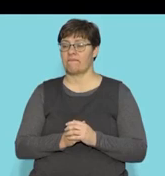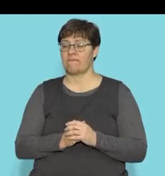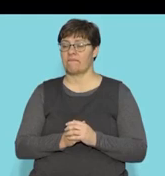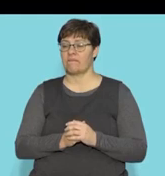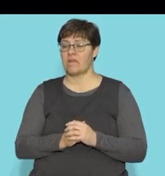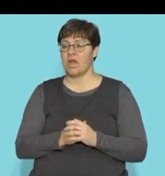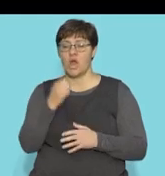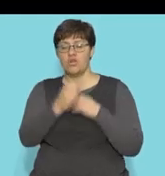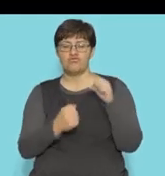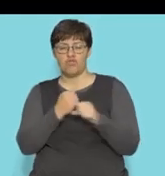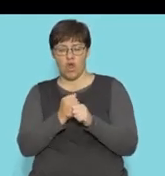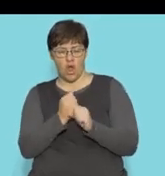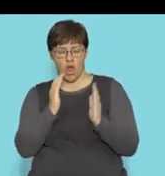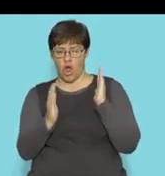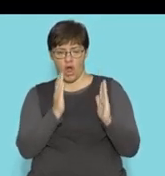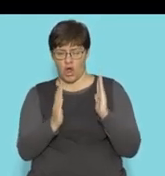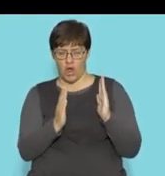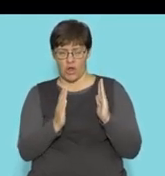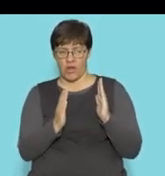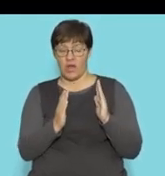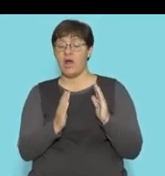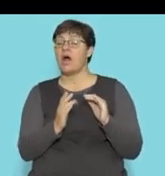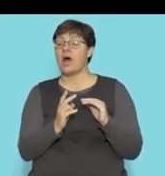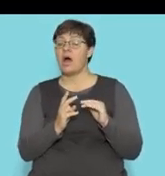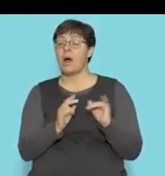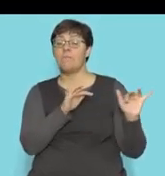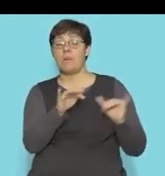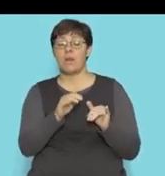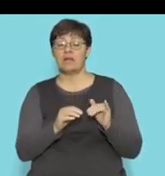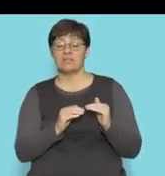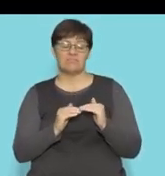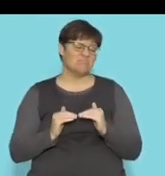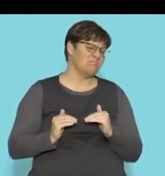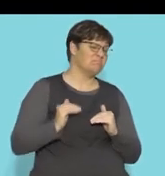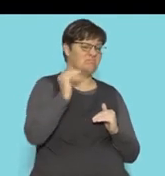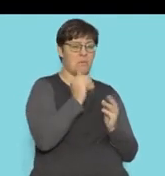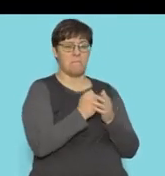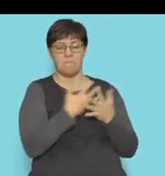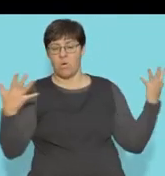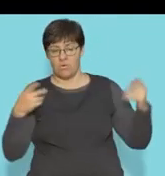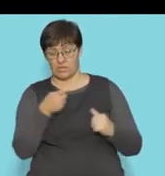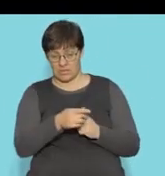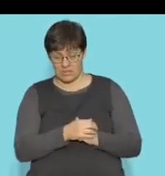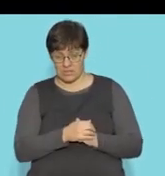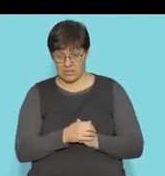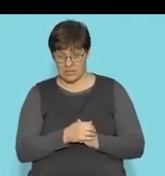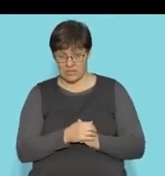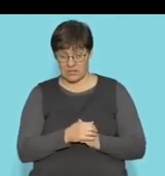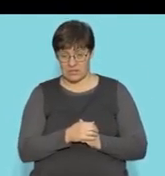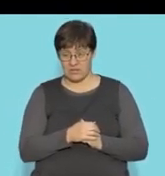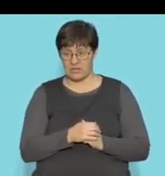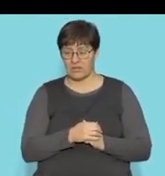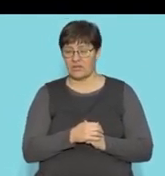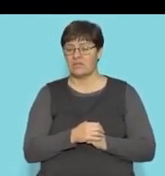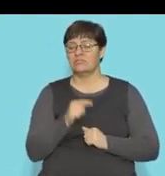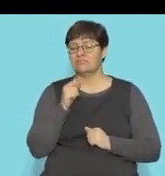During which years was the increase in the population the greatest? So we need to go,